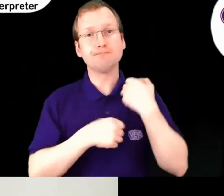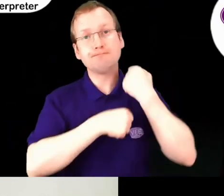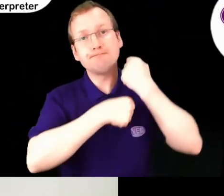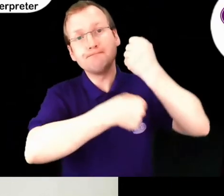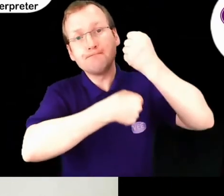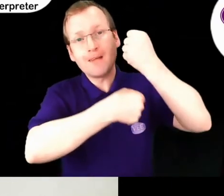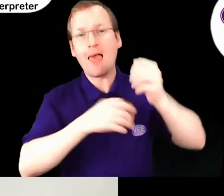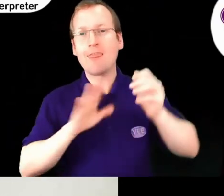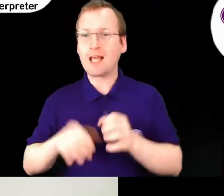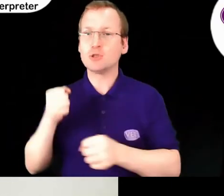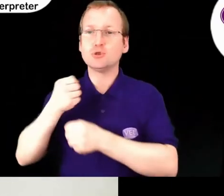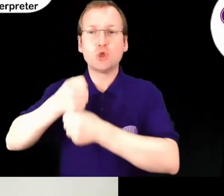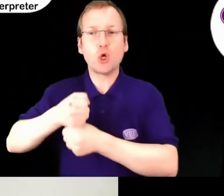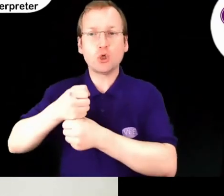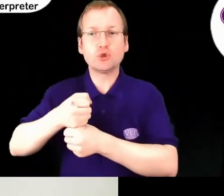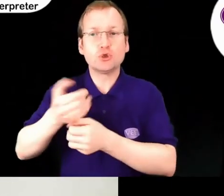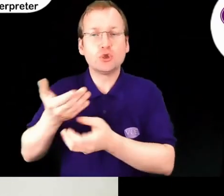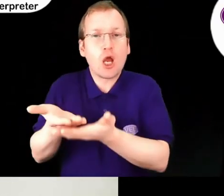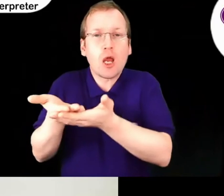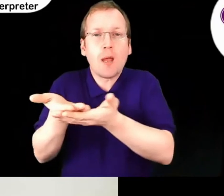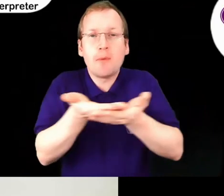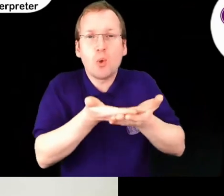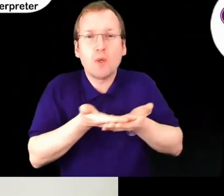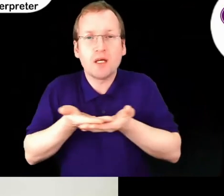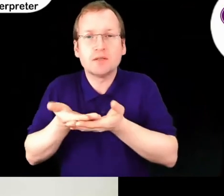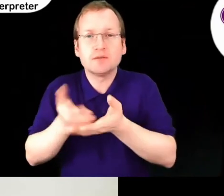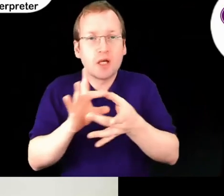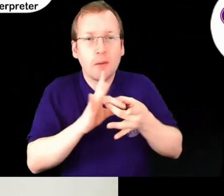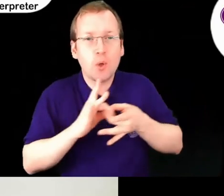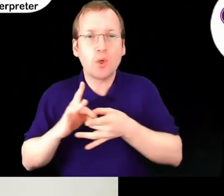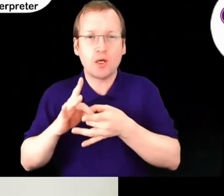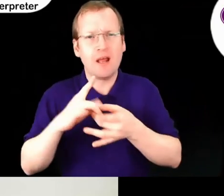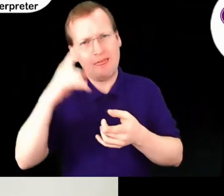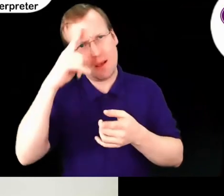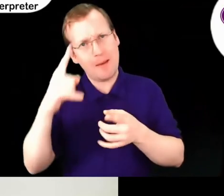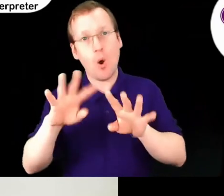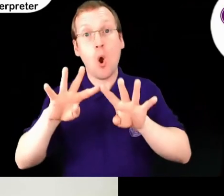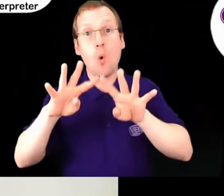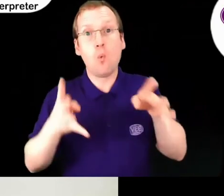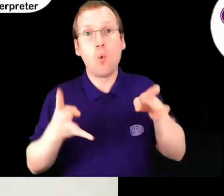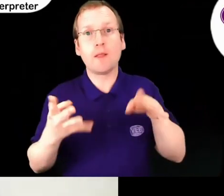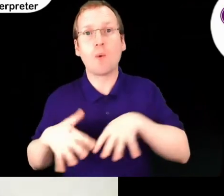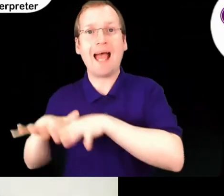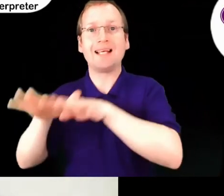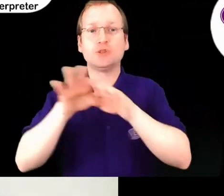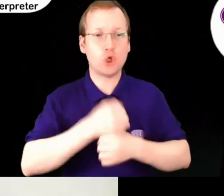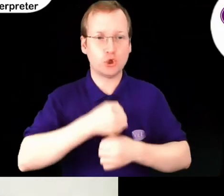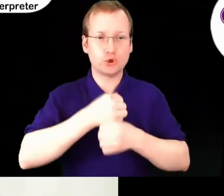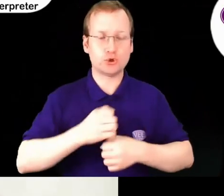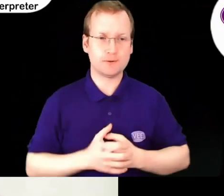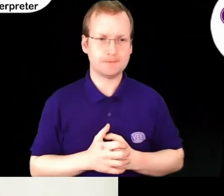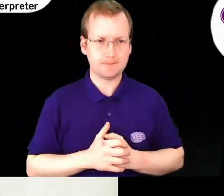of a church communion, thinking of the worldwide church? Can you say that again?